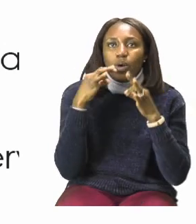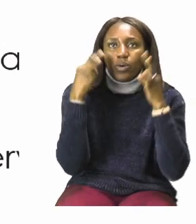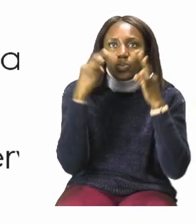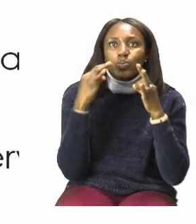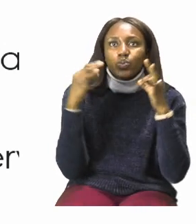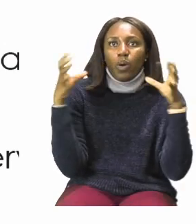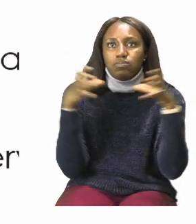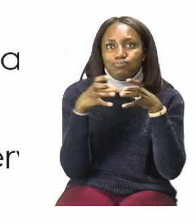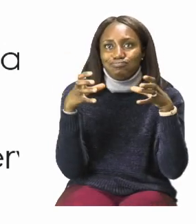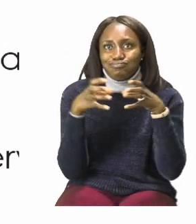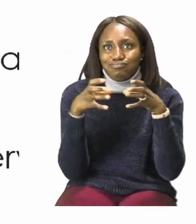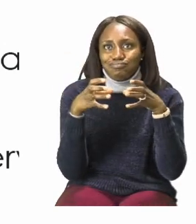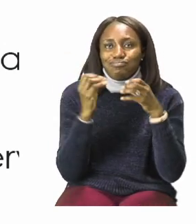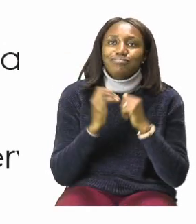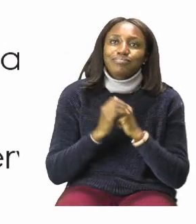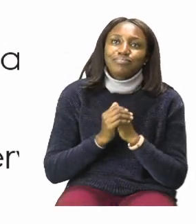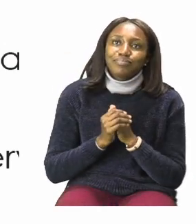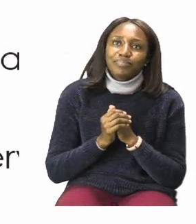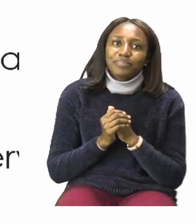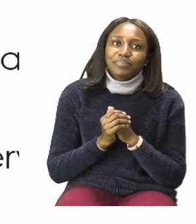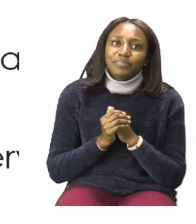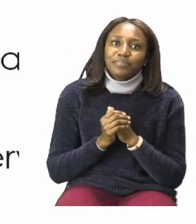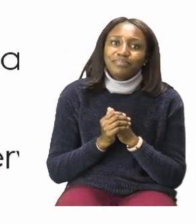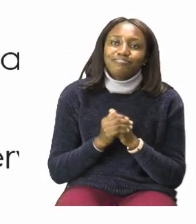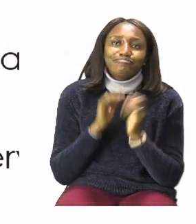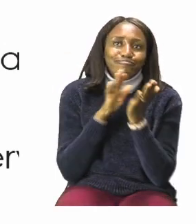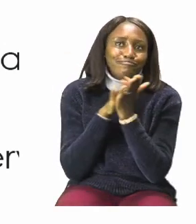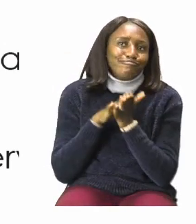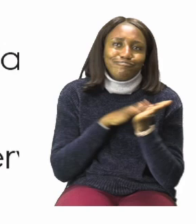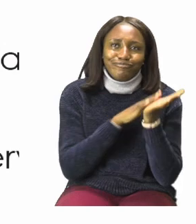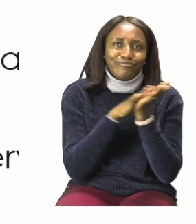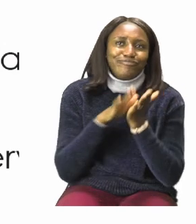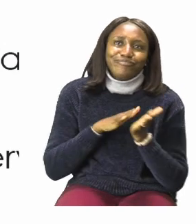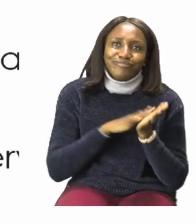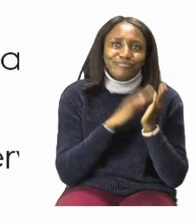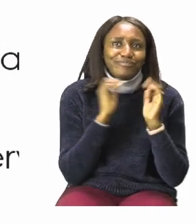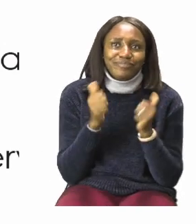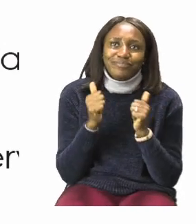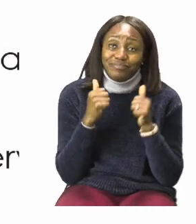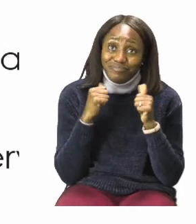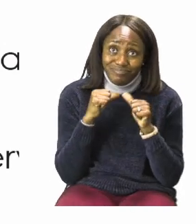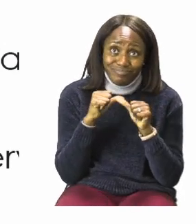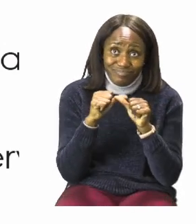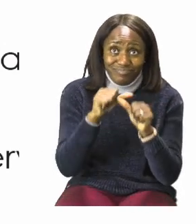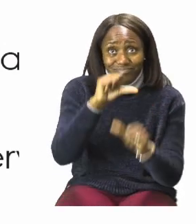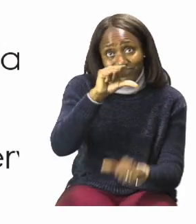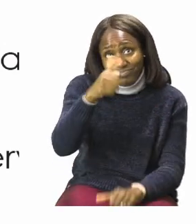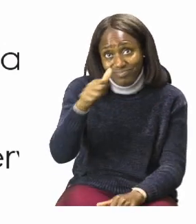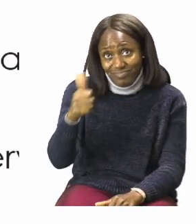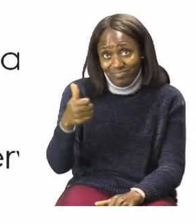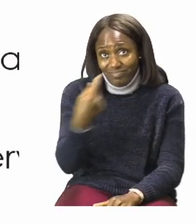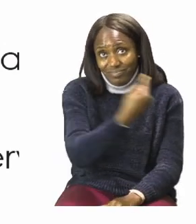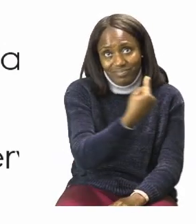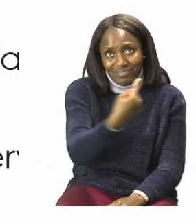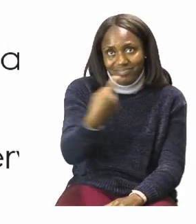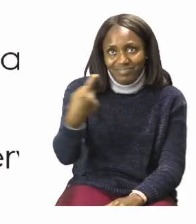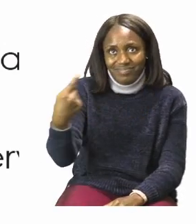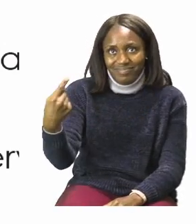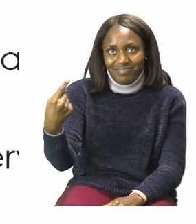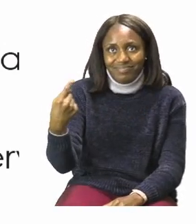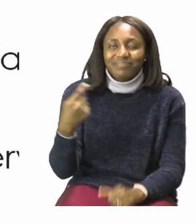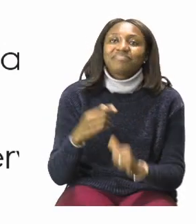school choir. Well done, everyone. So go ahead and try and change the words in